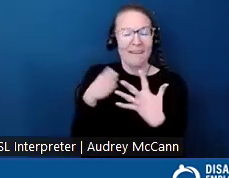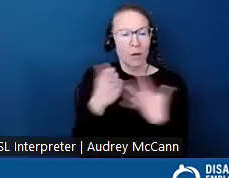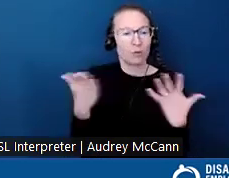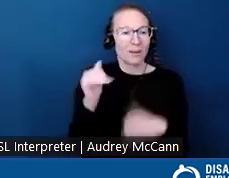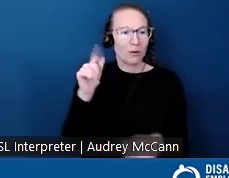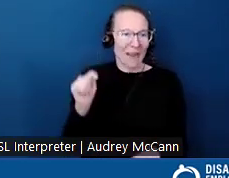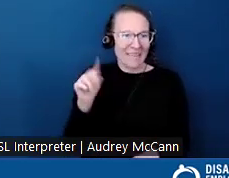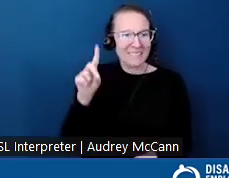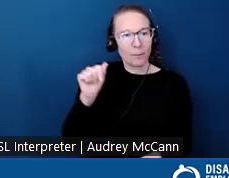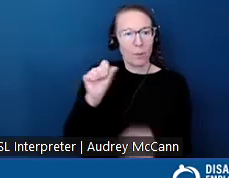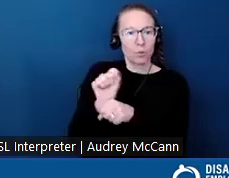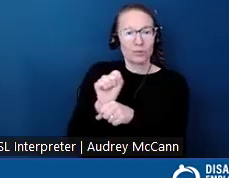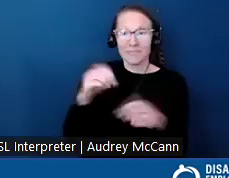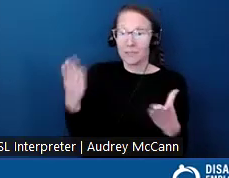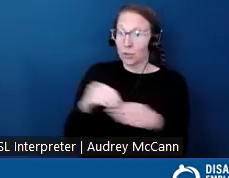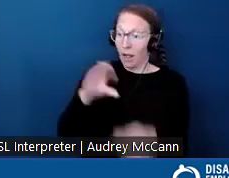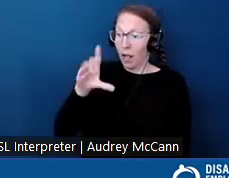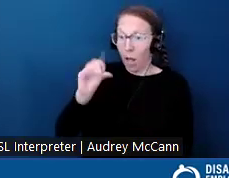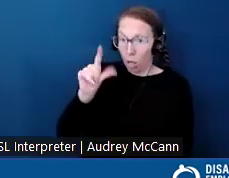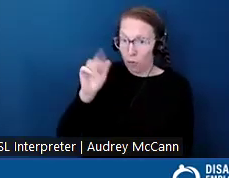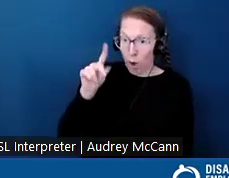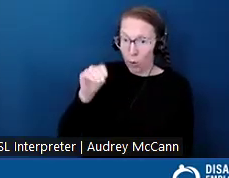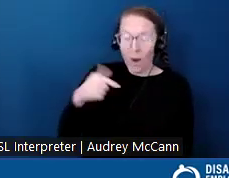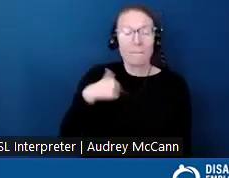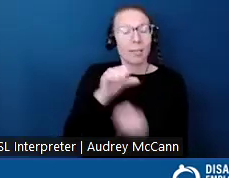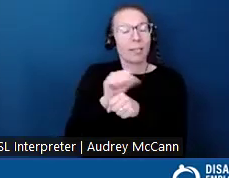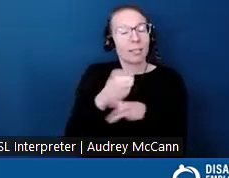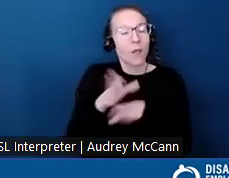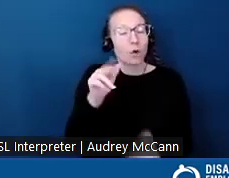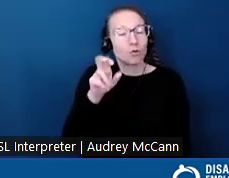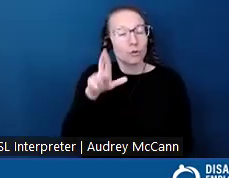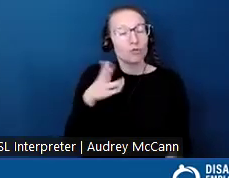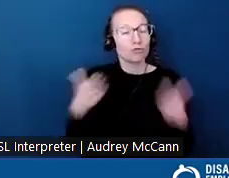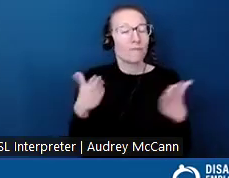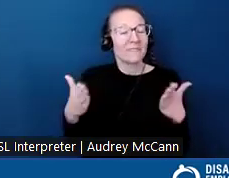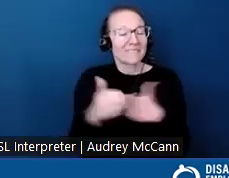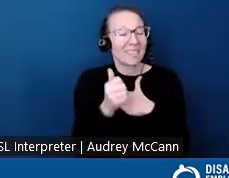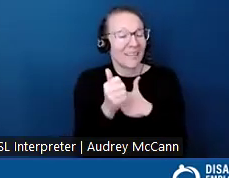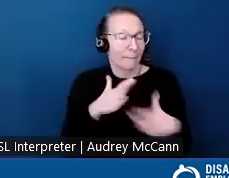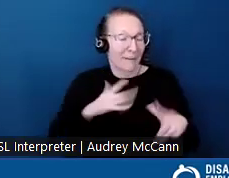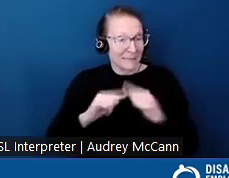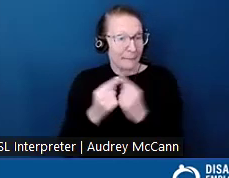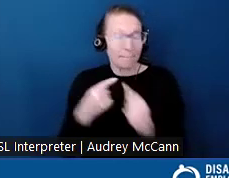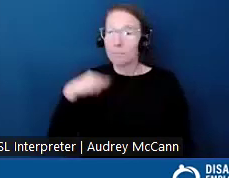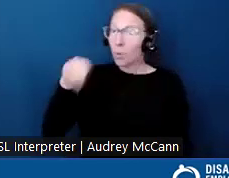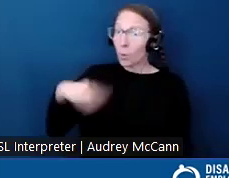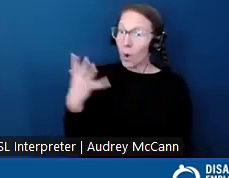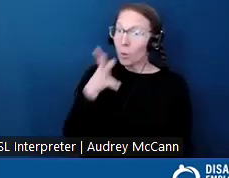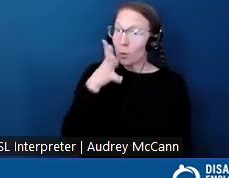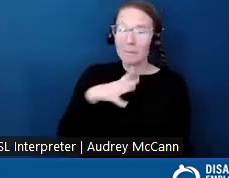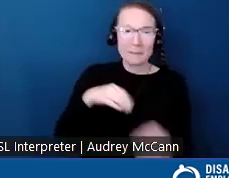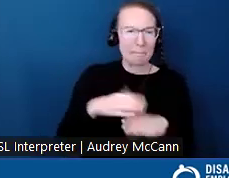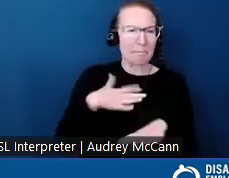I'm also the Career Services Lead on my team. I'm a white woman in my early 30s with